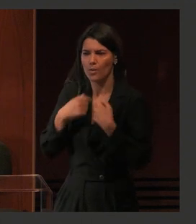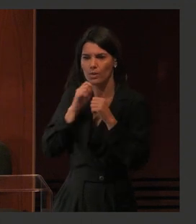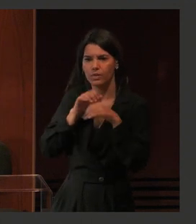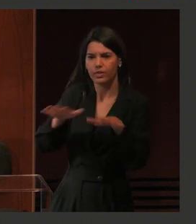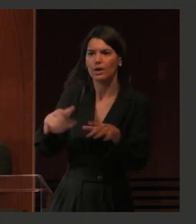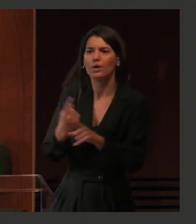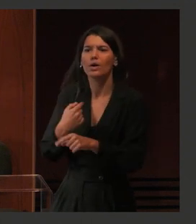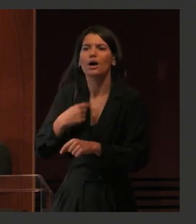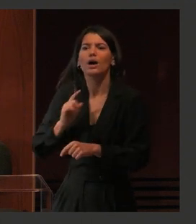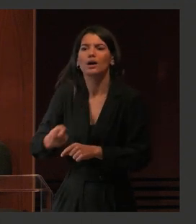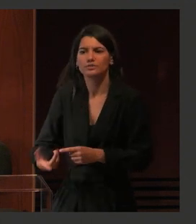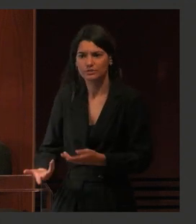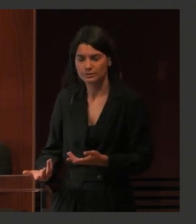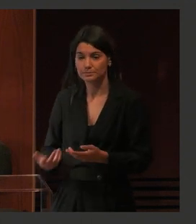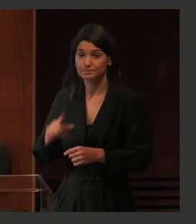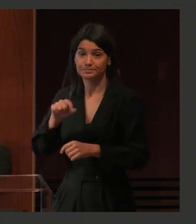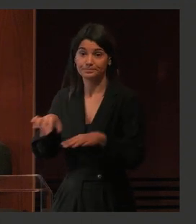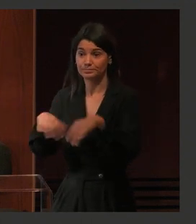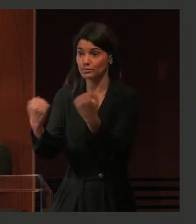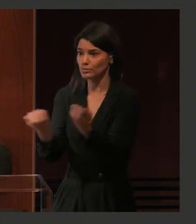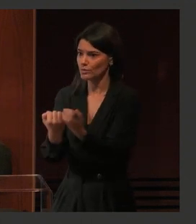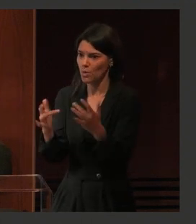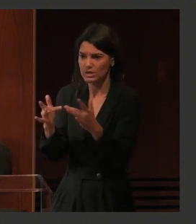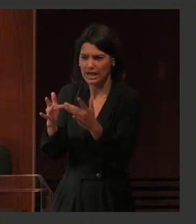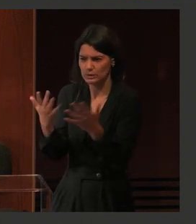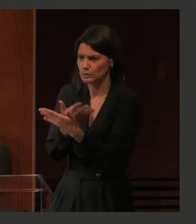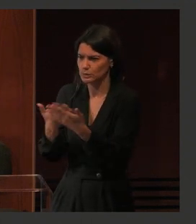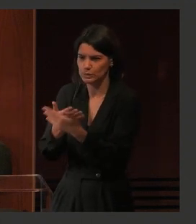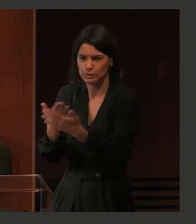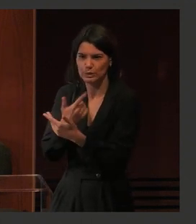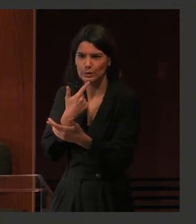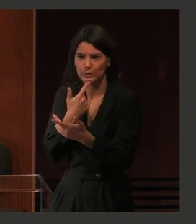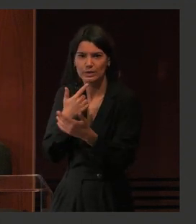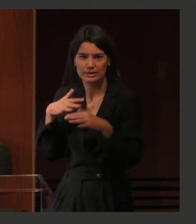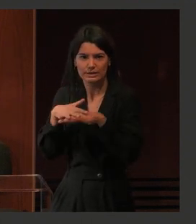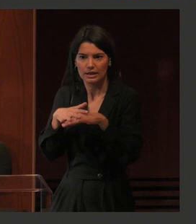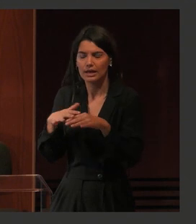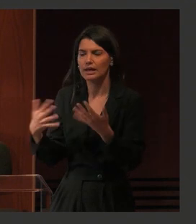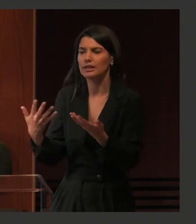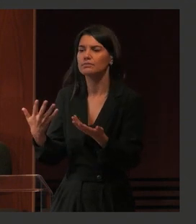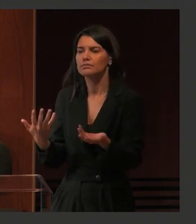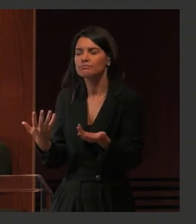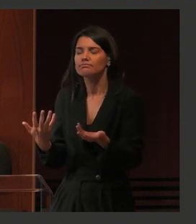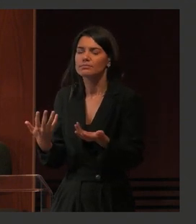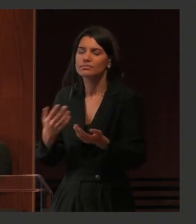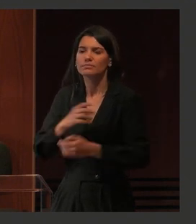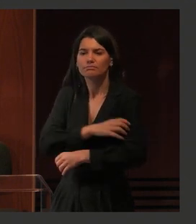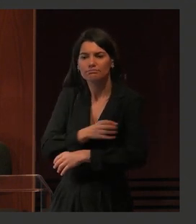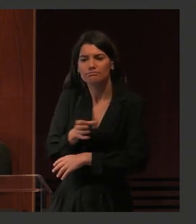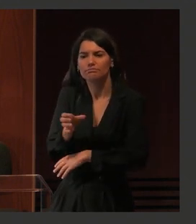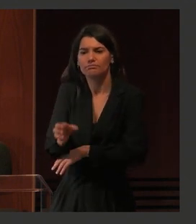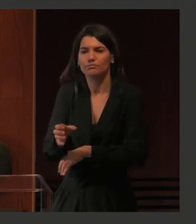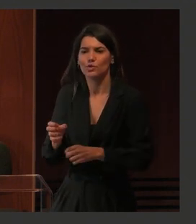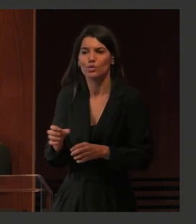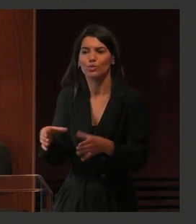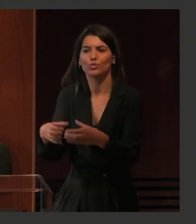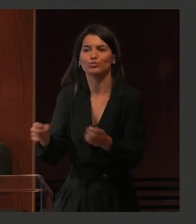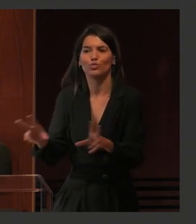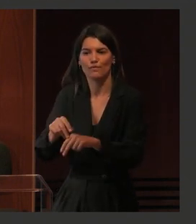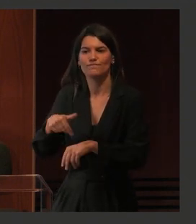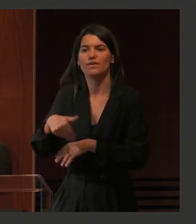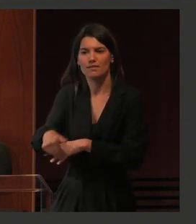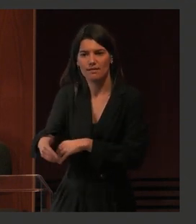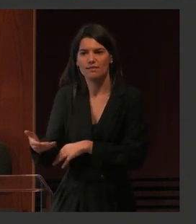hyper-connected societies will listen to and empower new groups. We find so many new groups coming